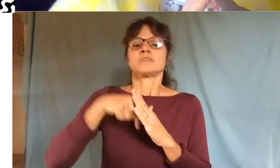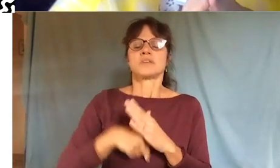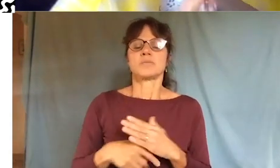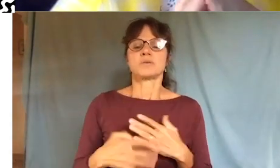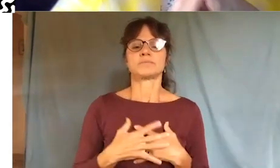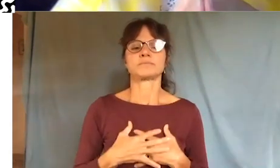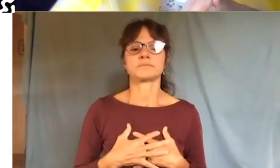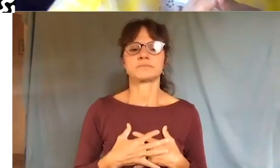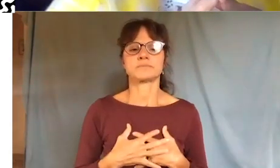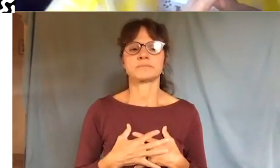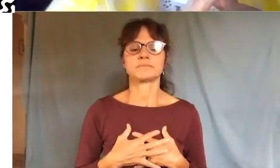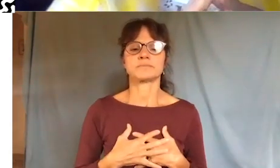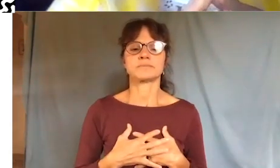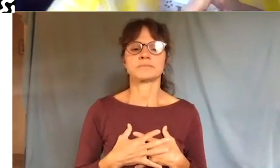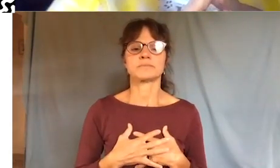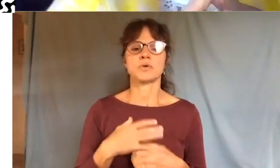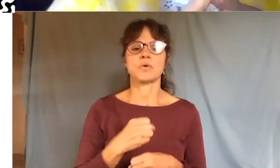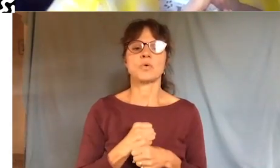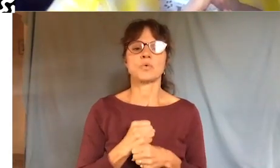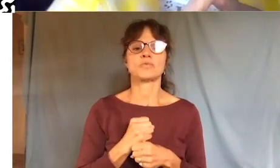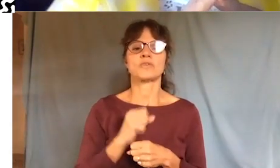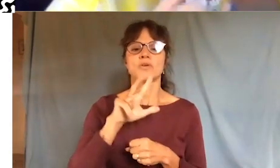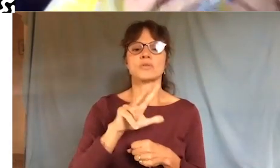Hold it for 3 seconds.